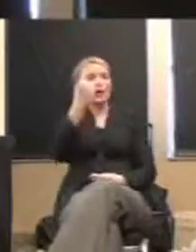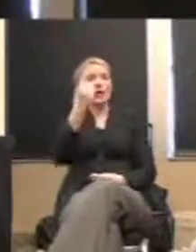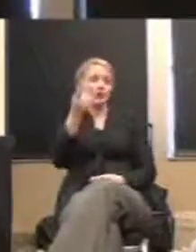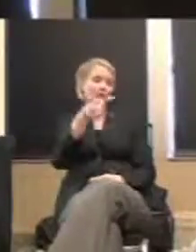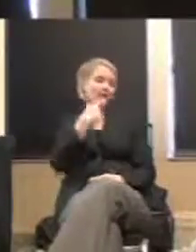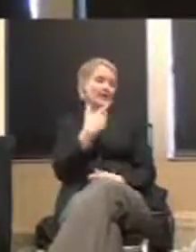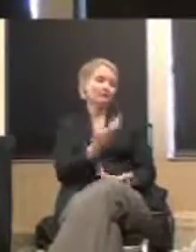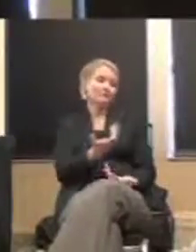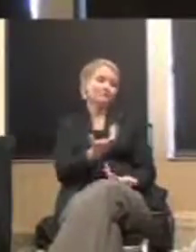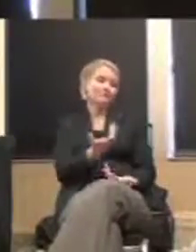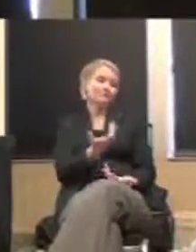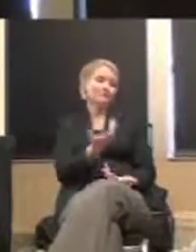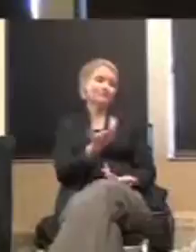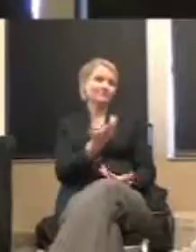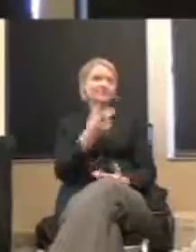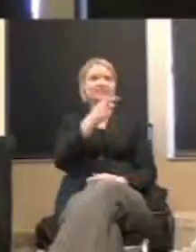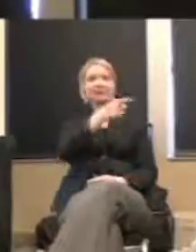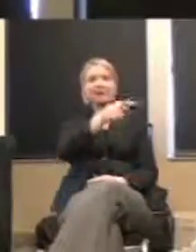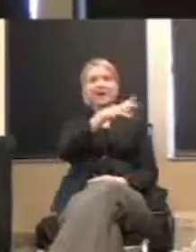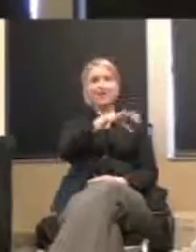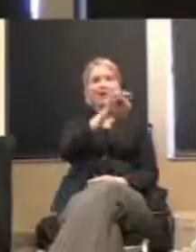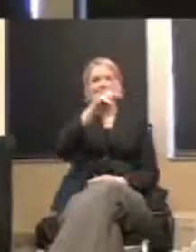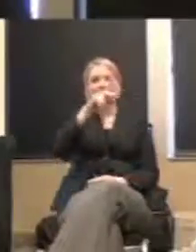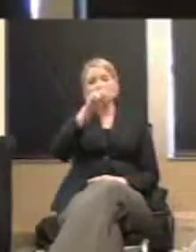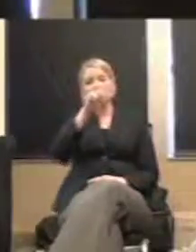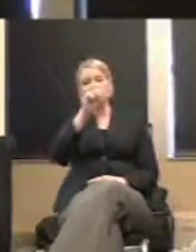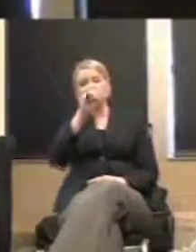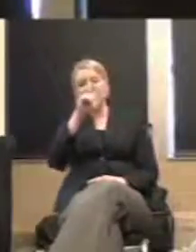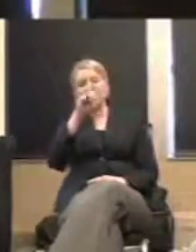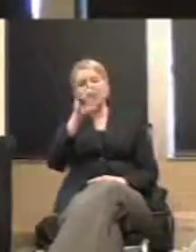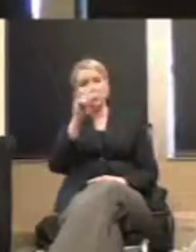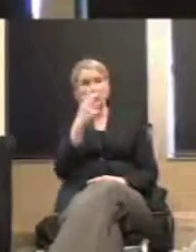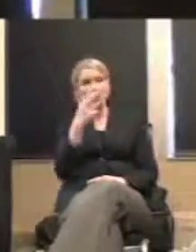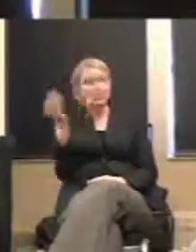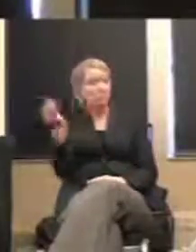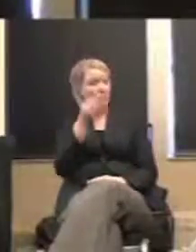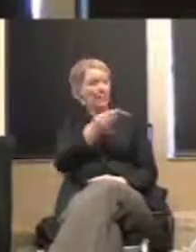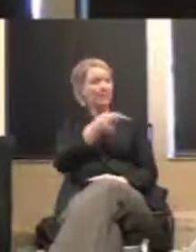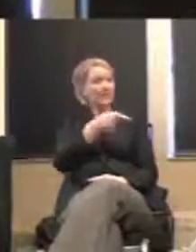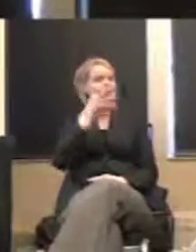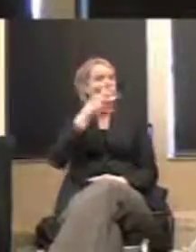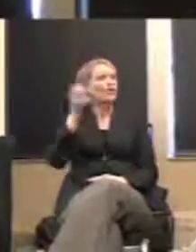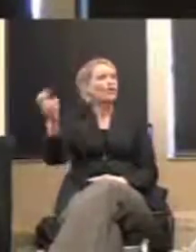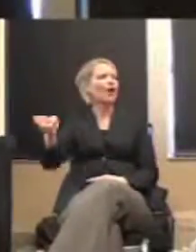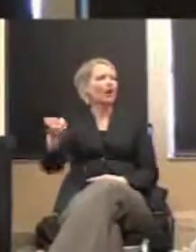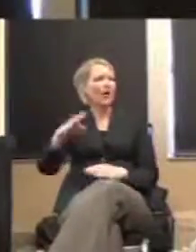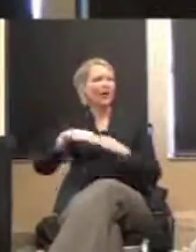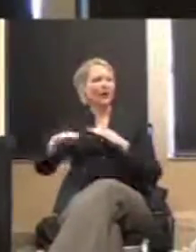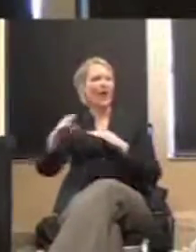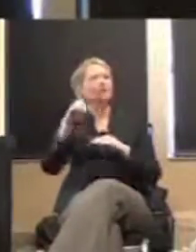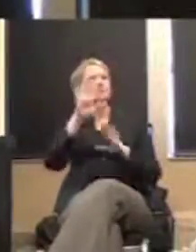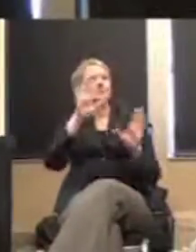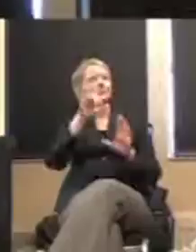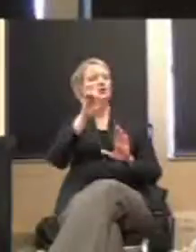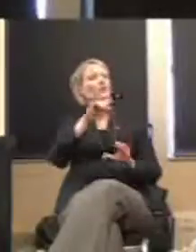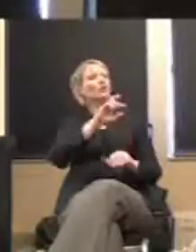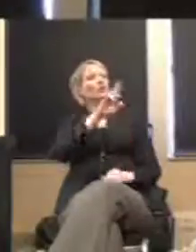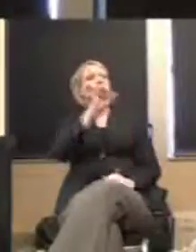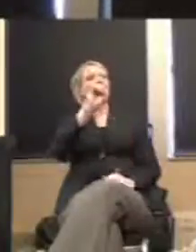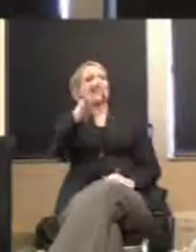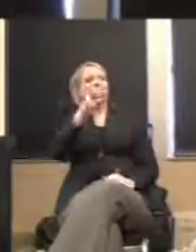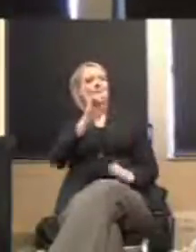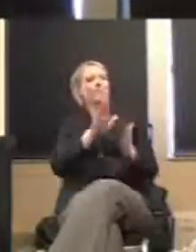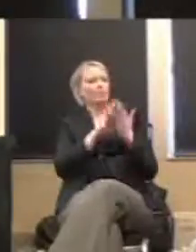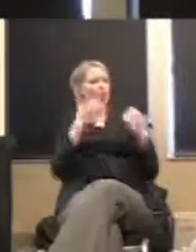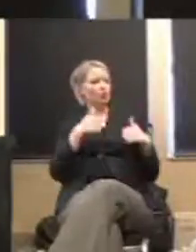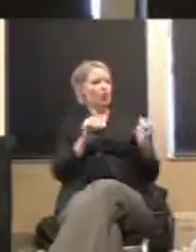they choose Play-Doh, you know they don't like Play-Doh, you're going to give it to them, they're probably going to throw it on the ground. And then you're going to reset the book and try it over, because you